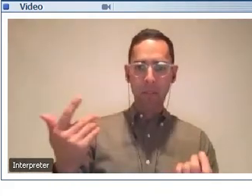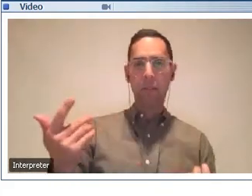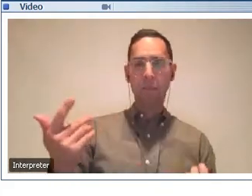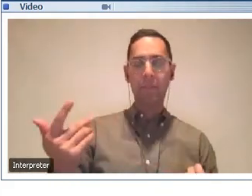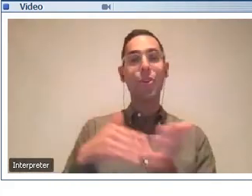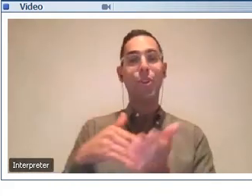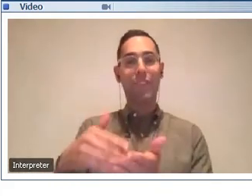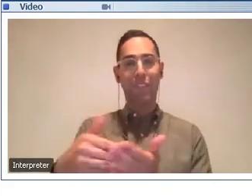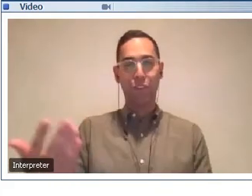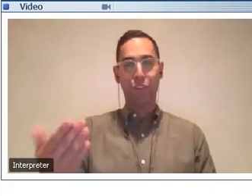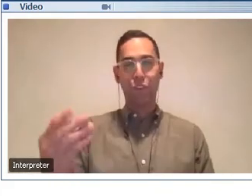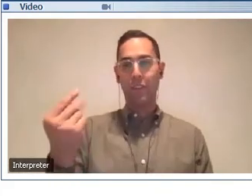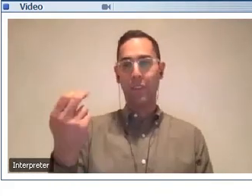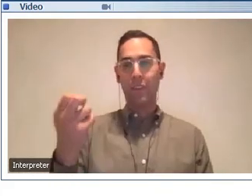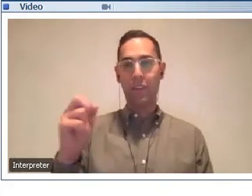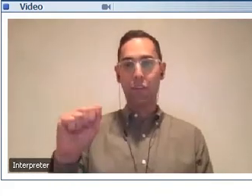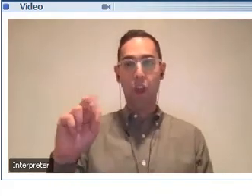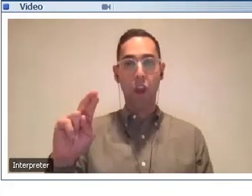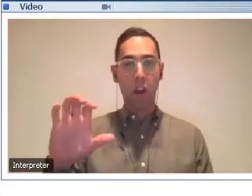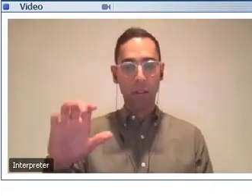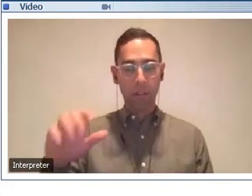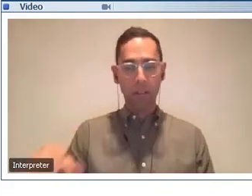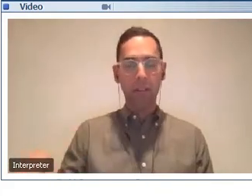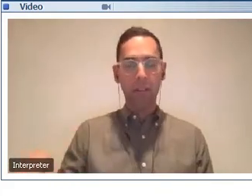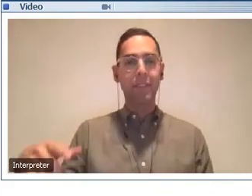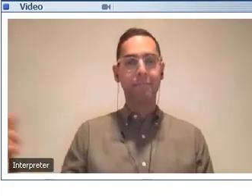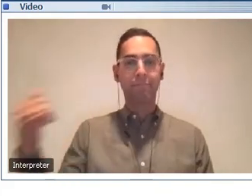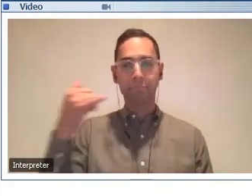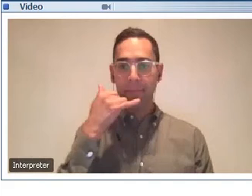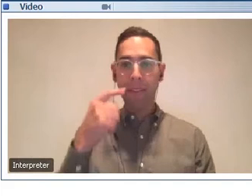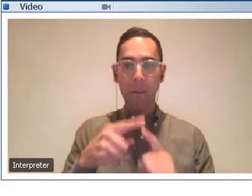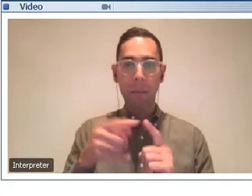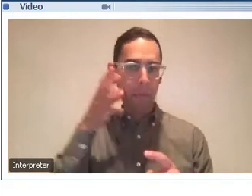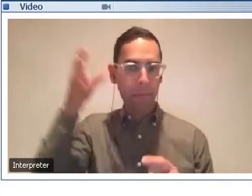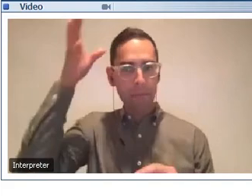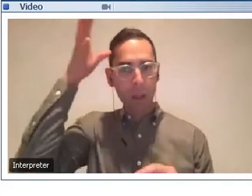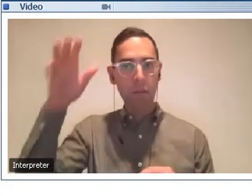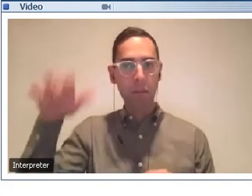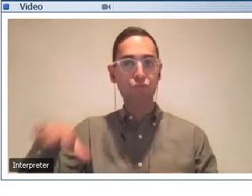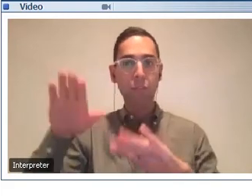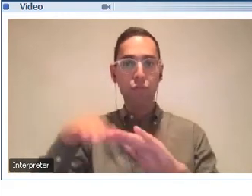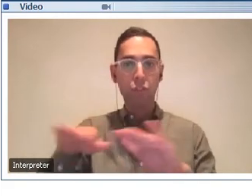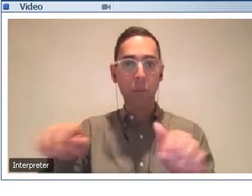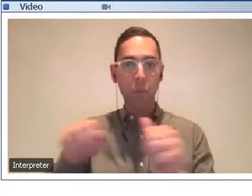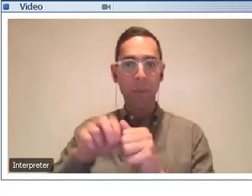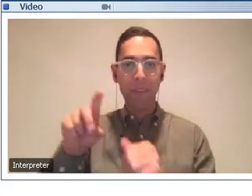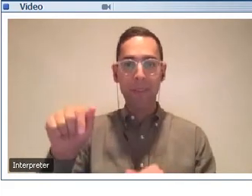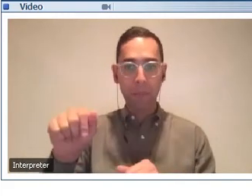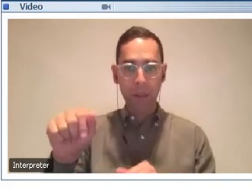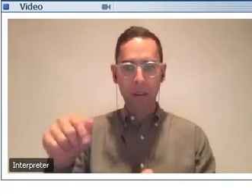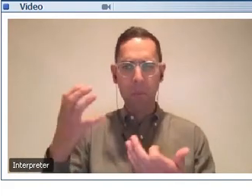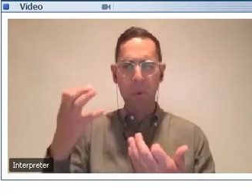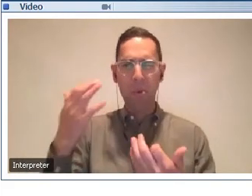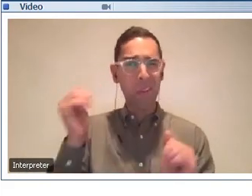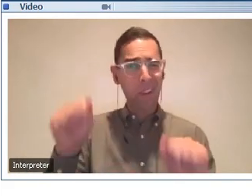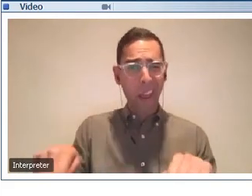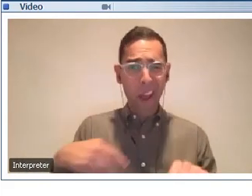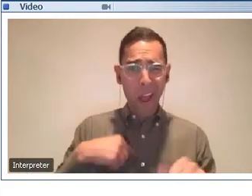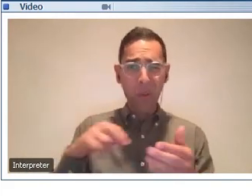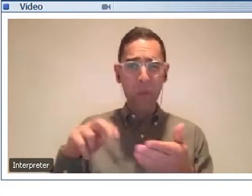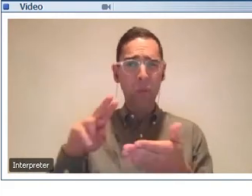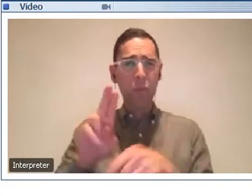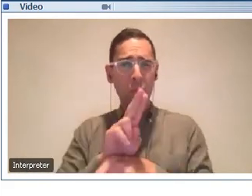raising kids with disabilities who want to know if they can use their leave to attend school IEP meetings or